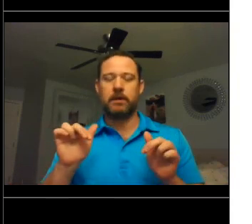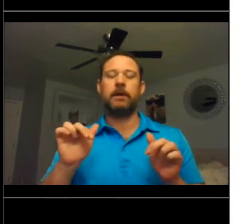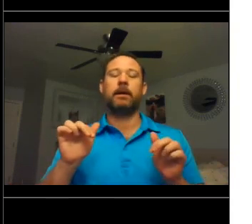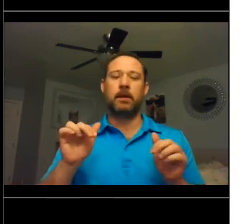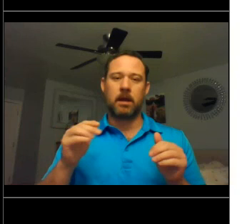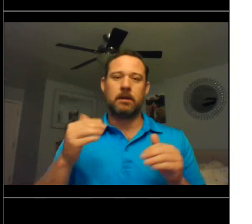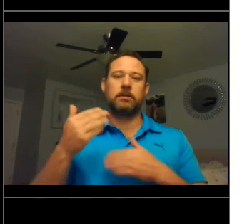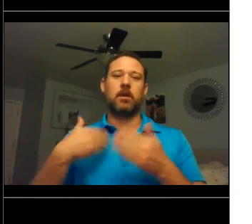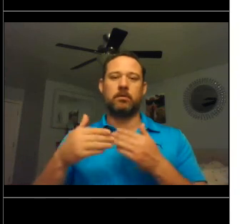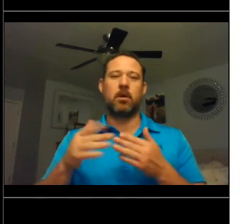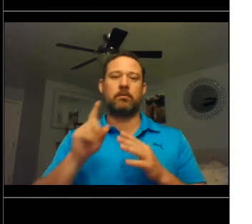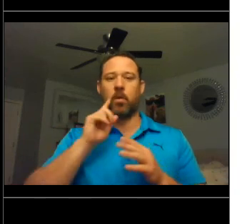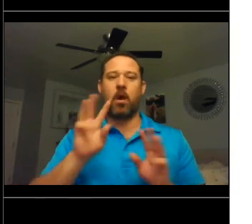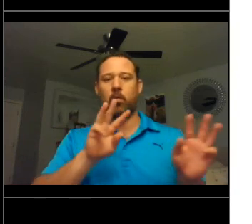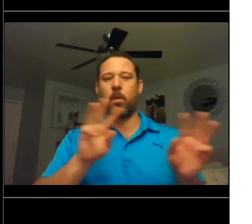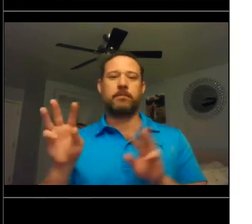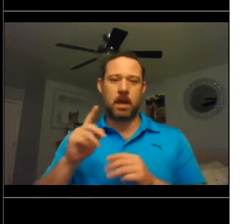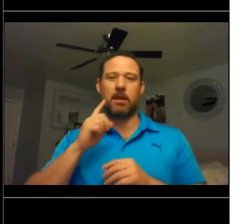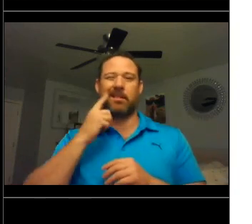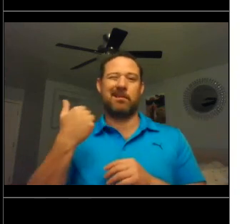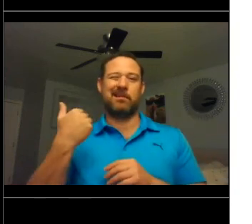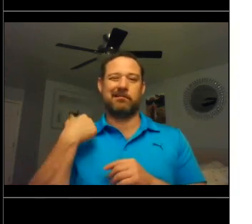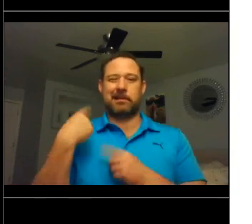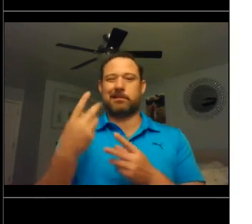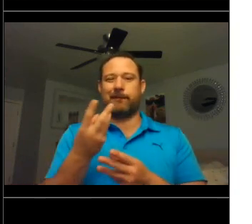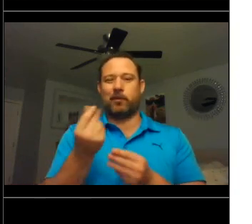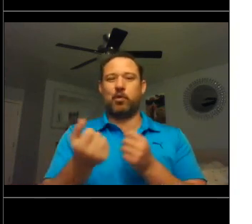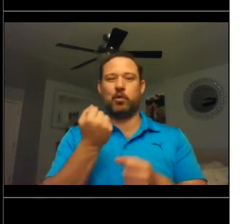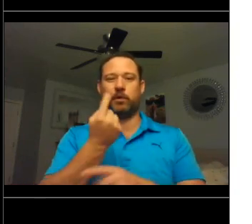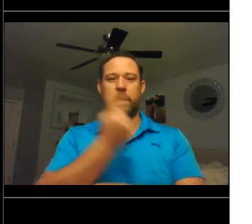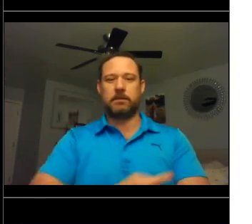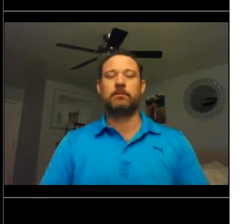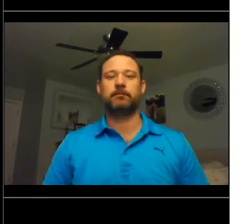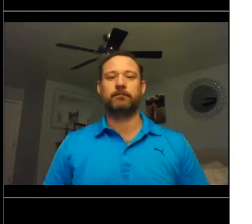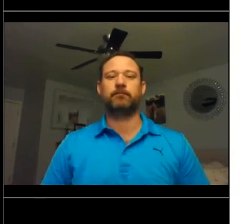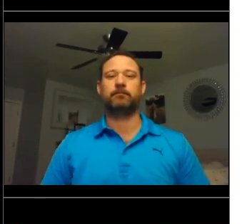goes up onto our website in the next couple of days.